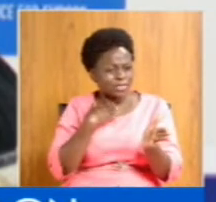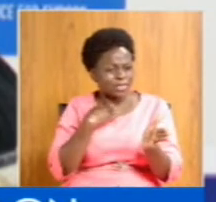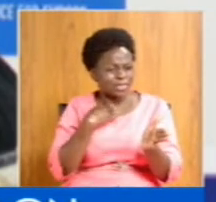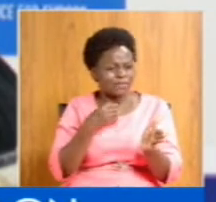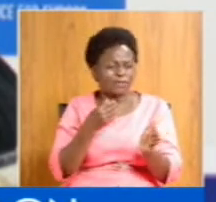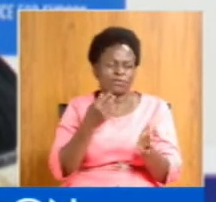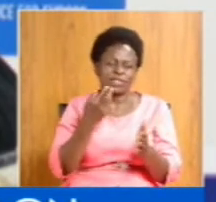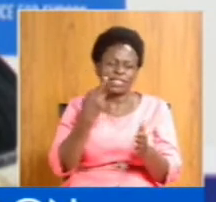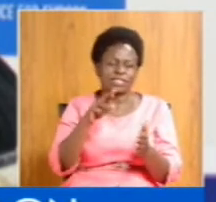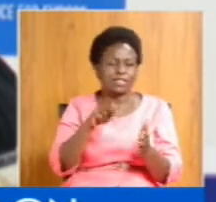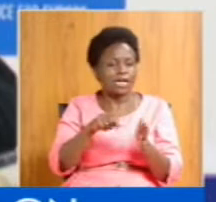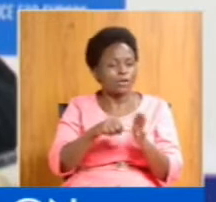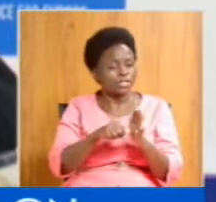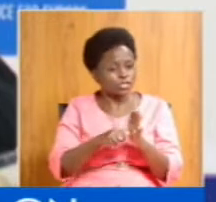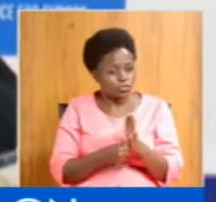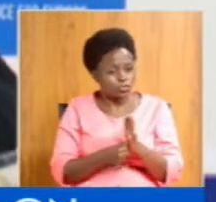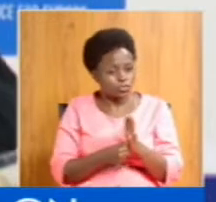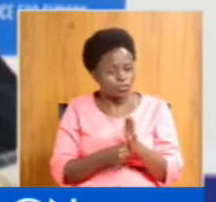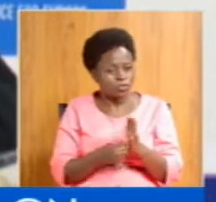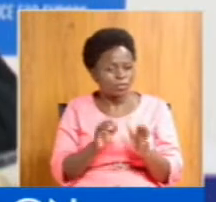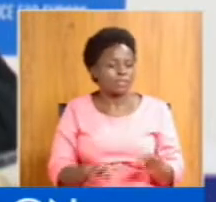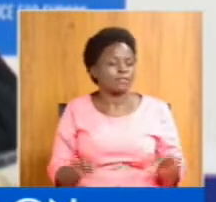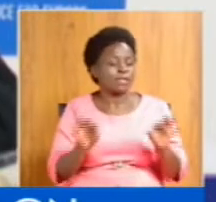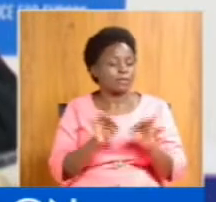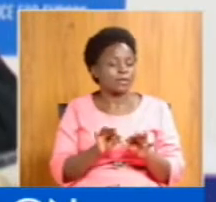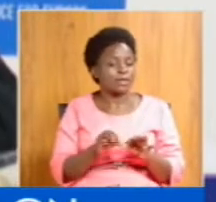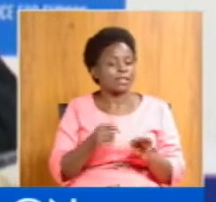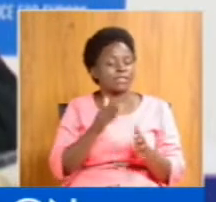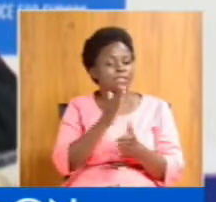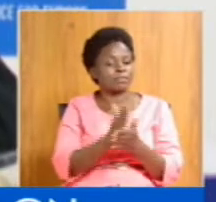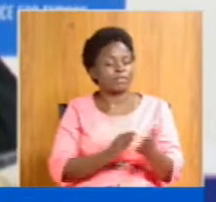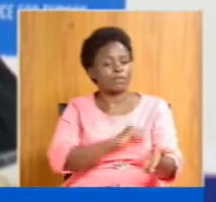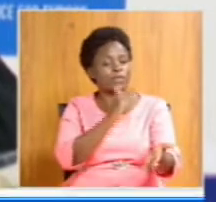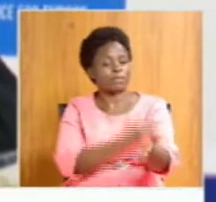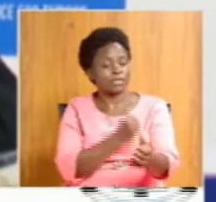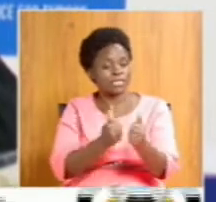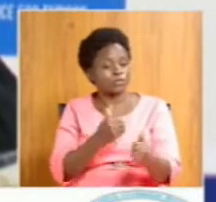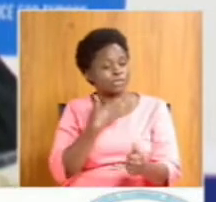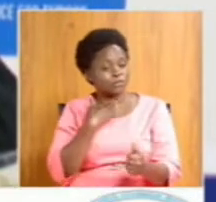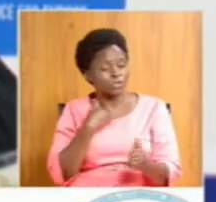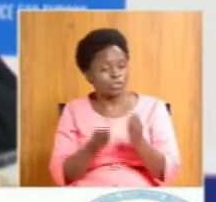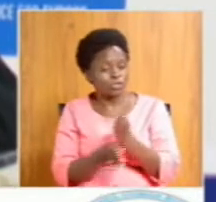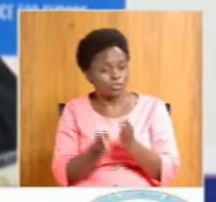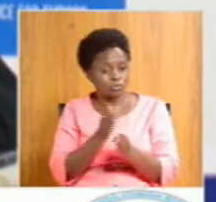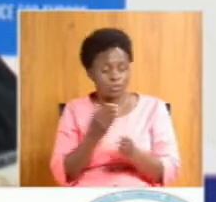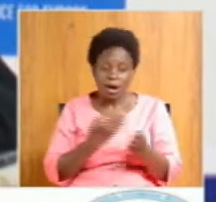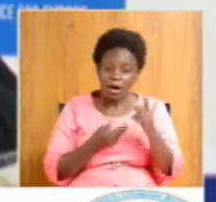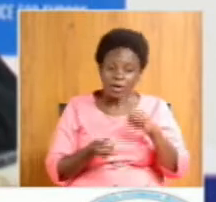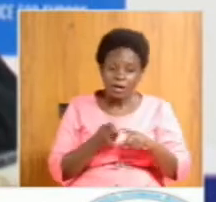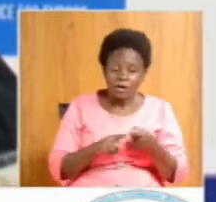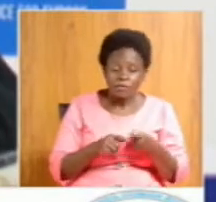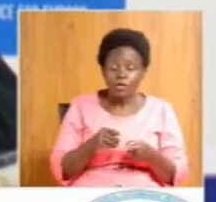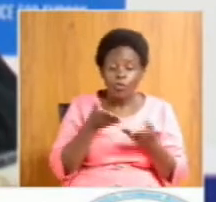rights issue, when you are human right, is very critical. And that's part of the capacity that we need to build. Our friends